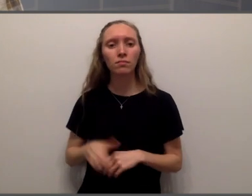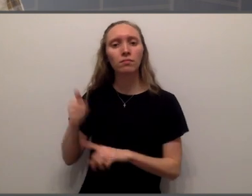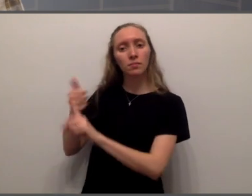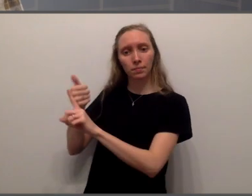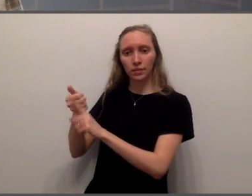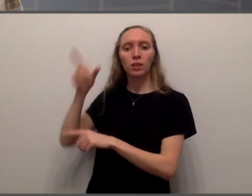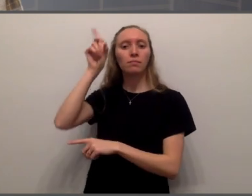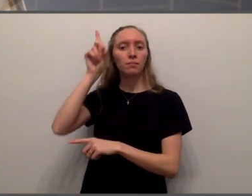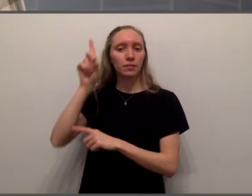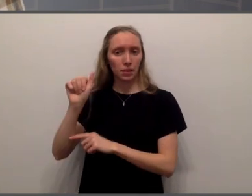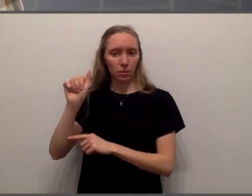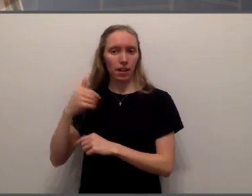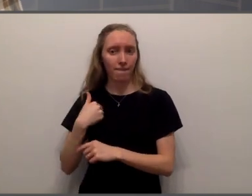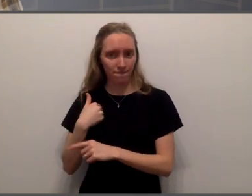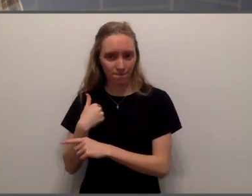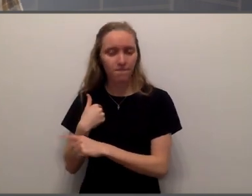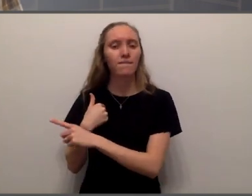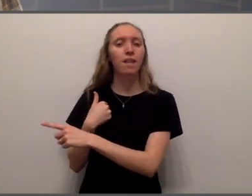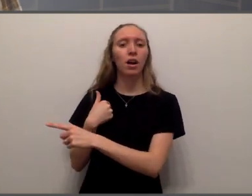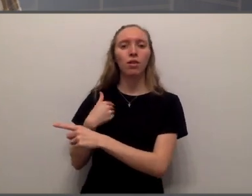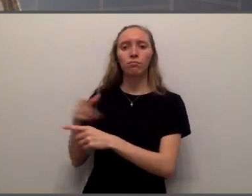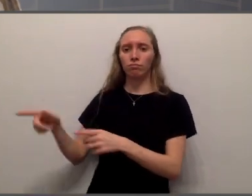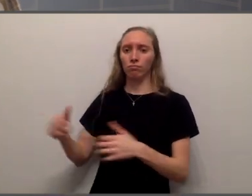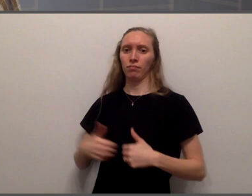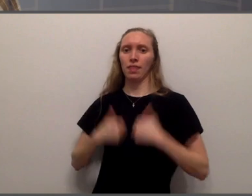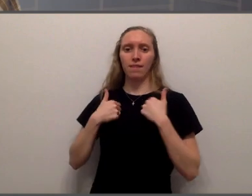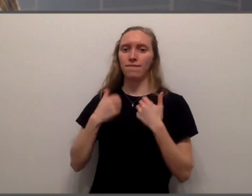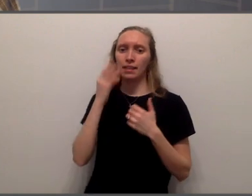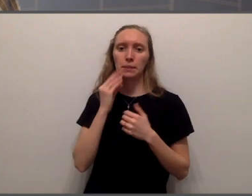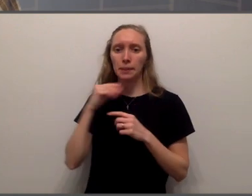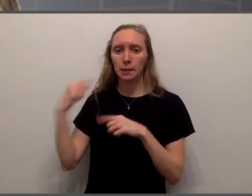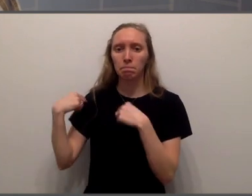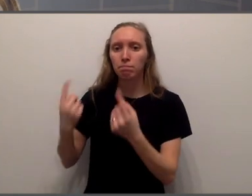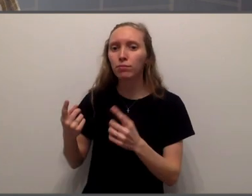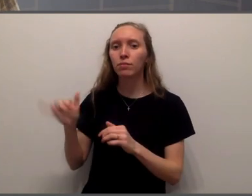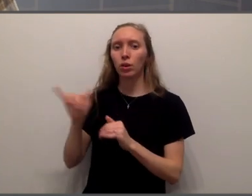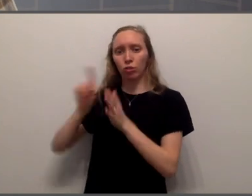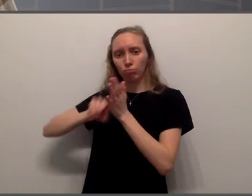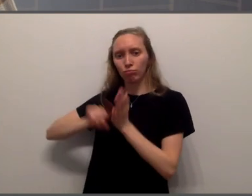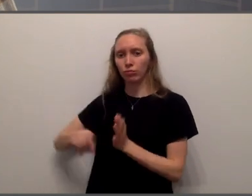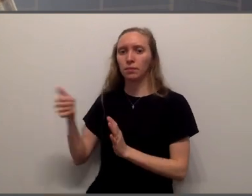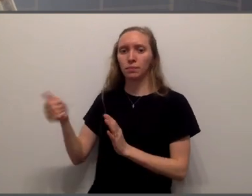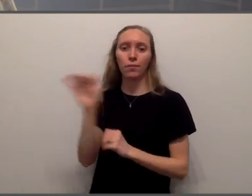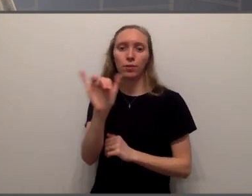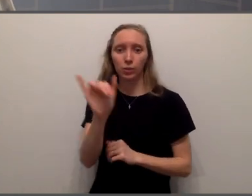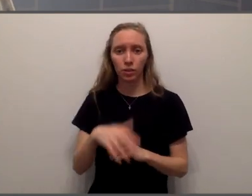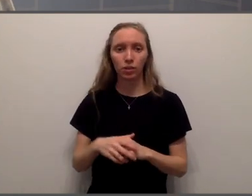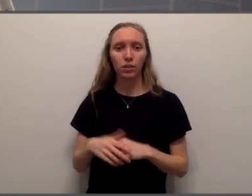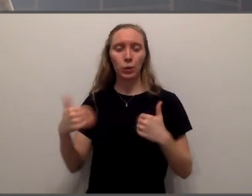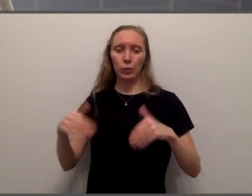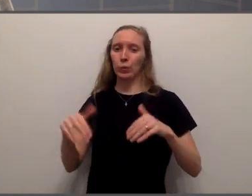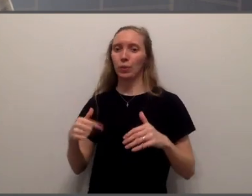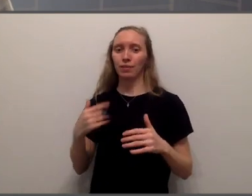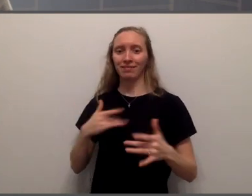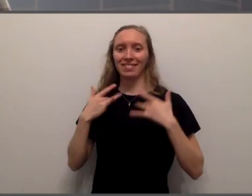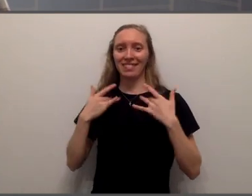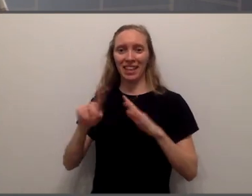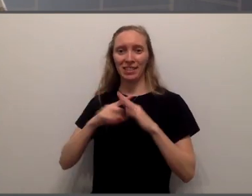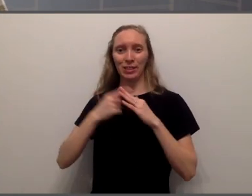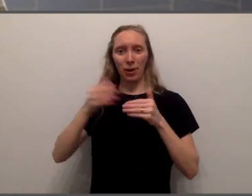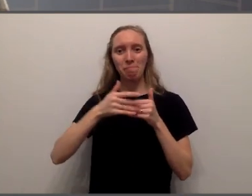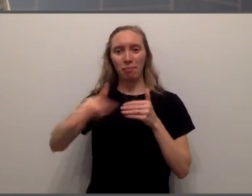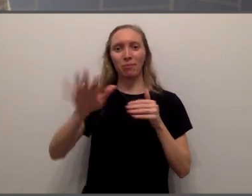written extensively, done lots of research, and has lived experience on the topic. We could think of no better way to start this series. So let's listen to our new